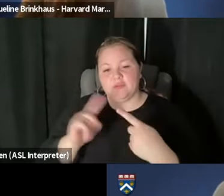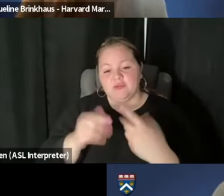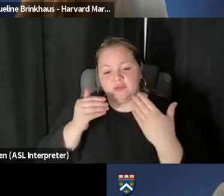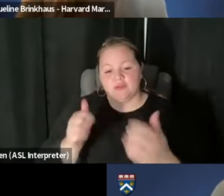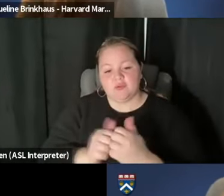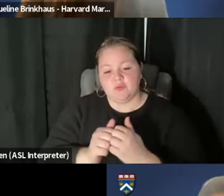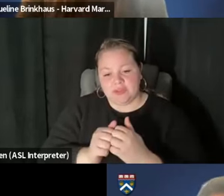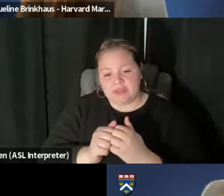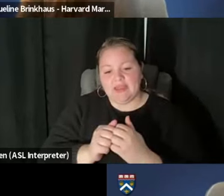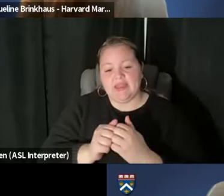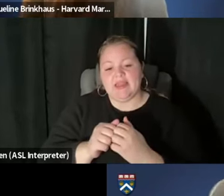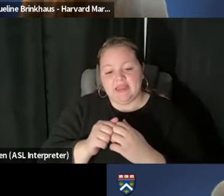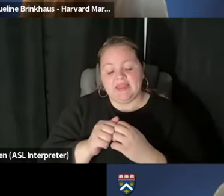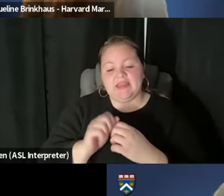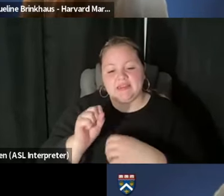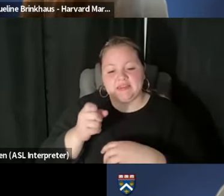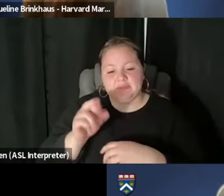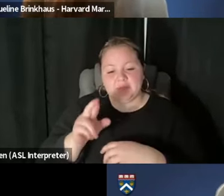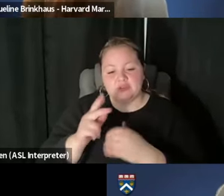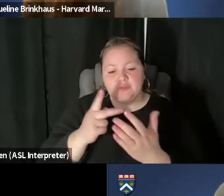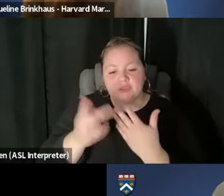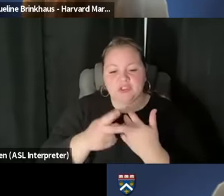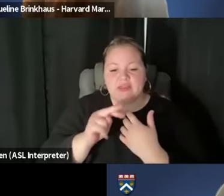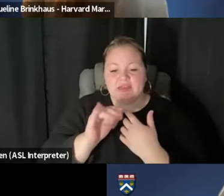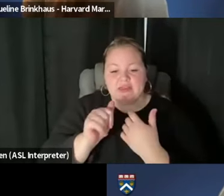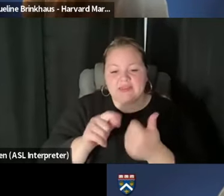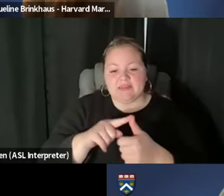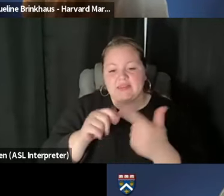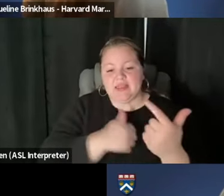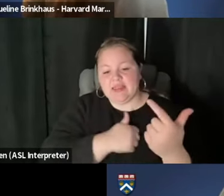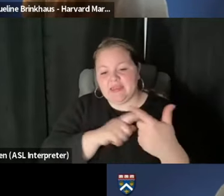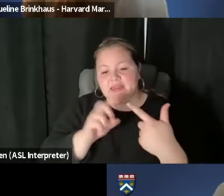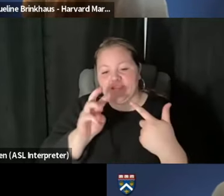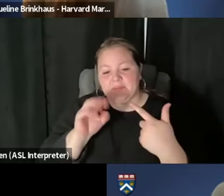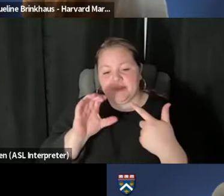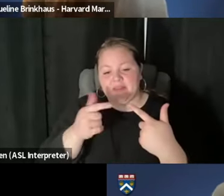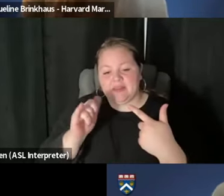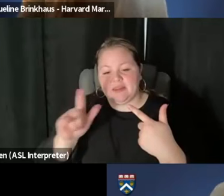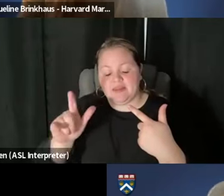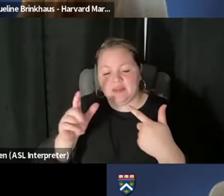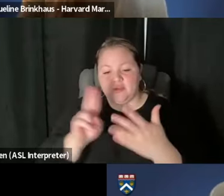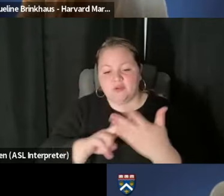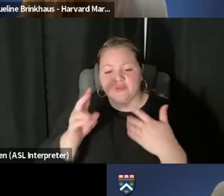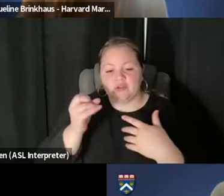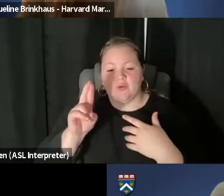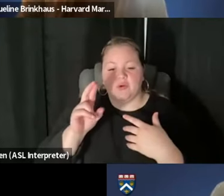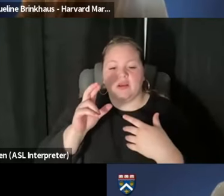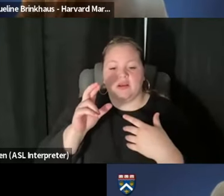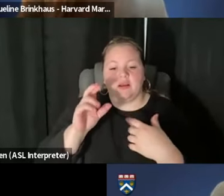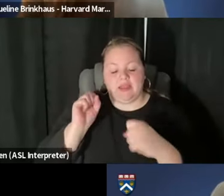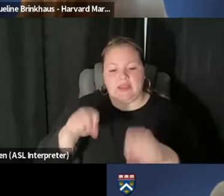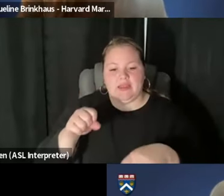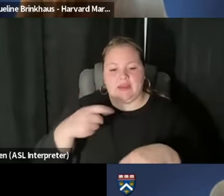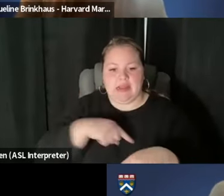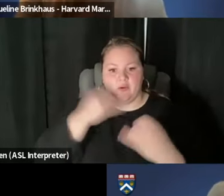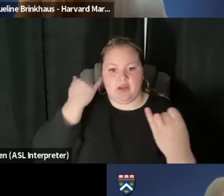projects like NASA and like the University from Canada, McGill University, or we had the option to also come up with our own idea. And I think our cohort was